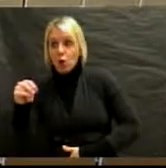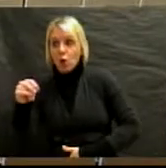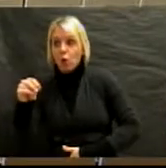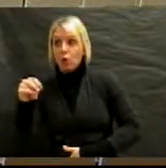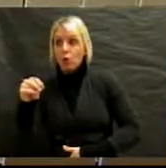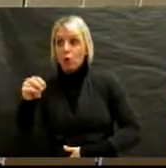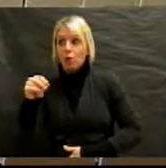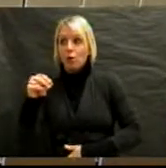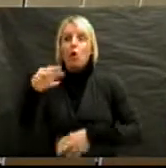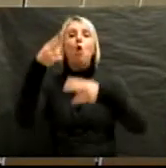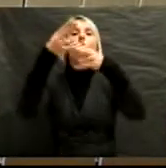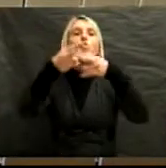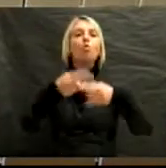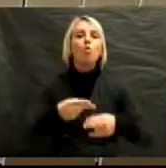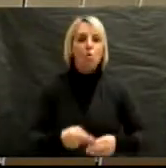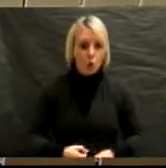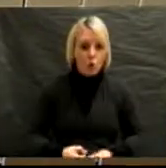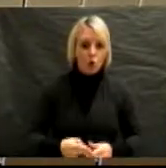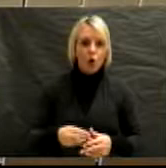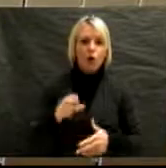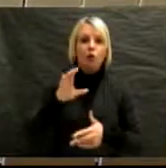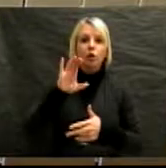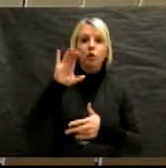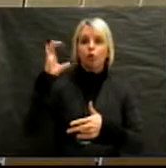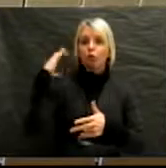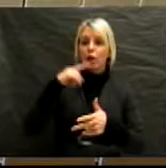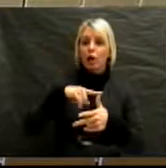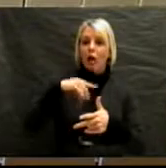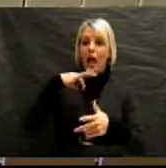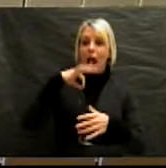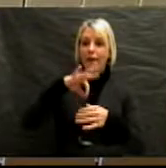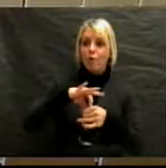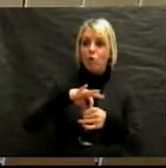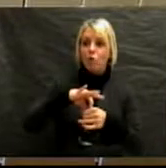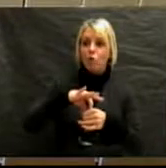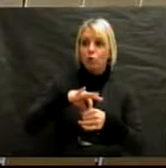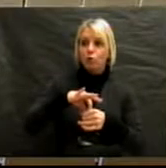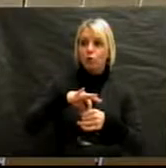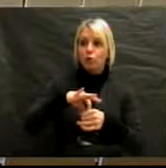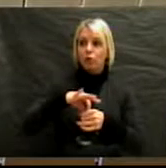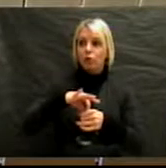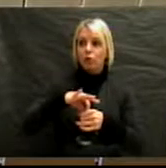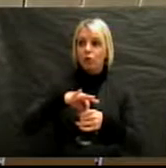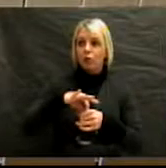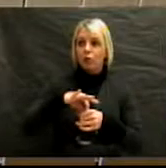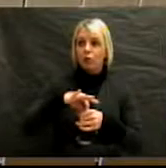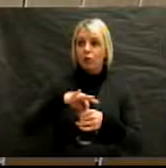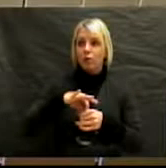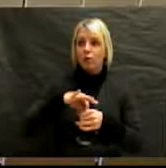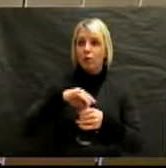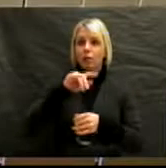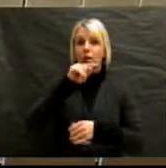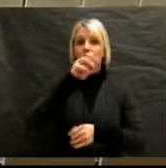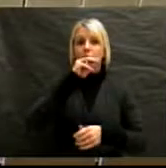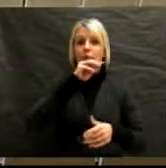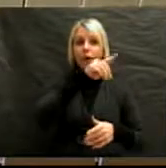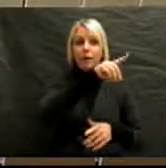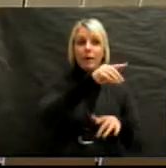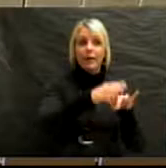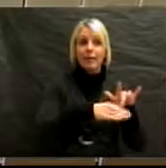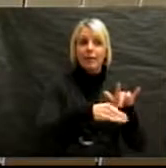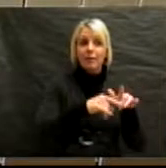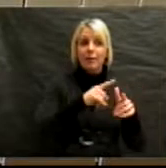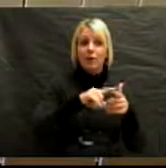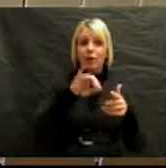Mr. Chairman, I vote aye. Tom Casper's absent. Deb Davis. Aye.